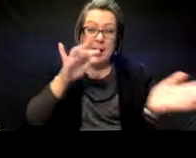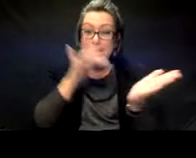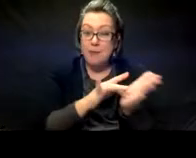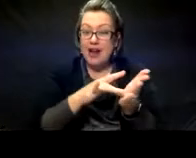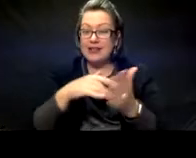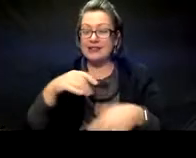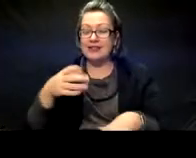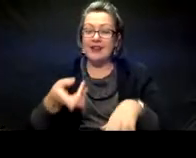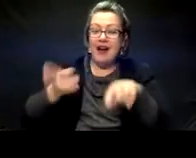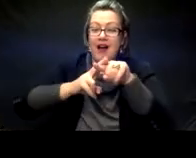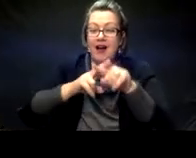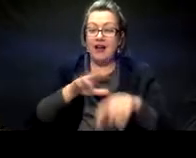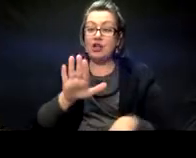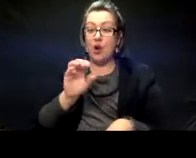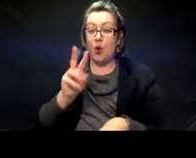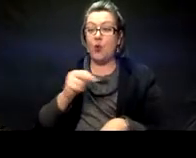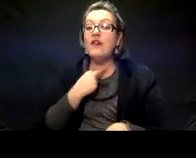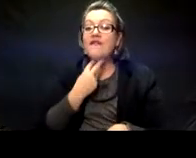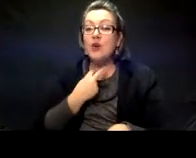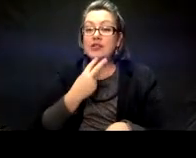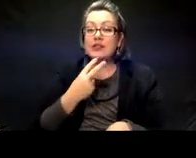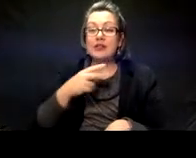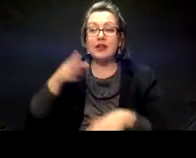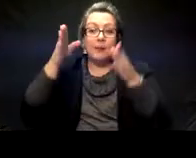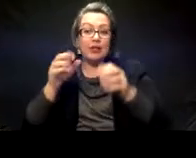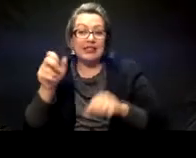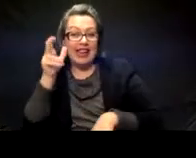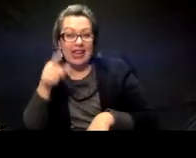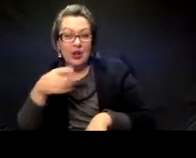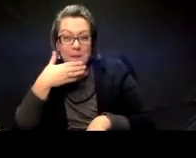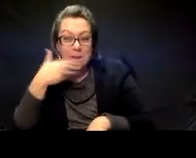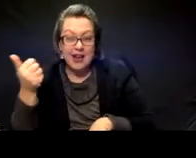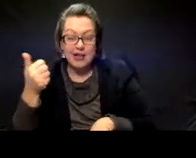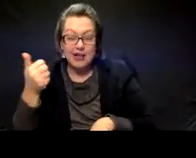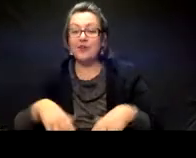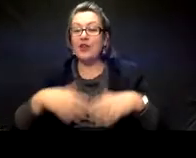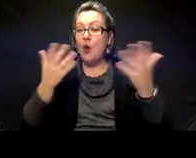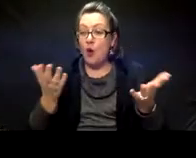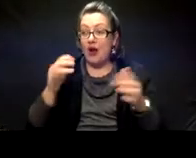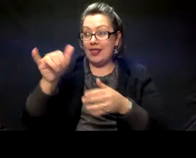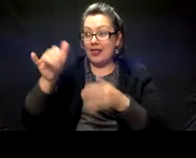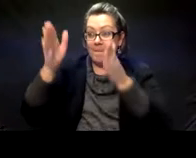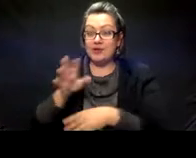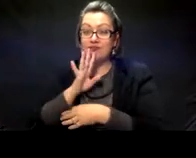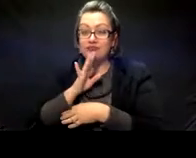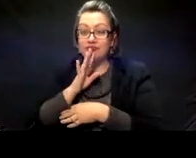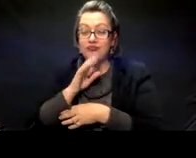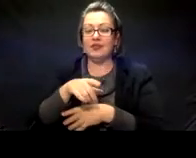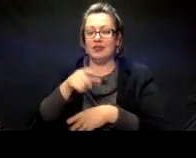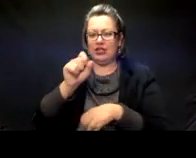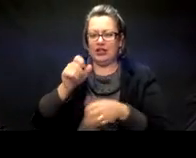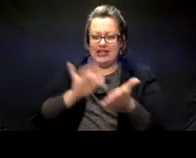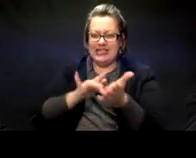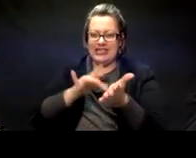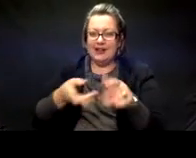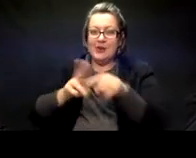number, and you can press to amplify your own voice so the person can hear you better, or